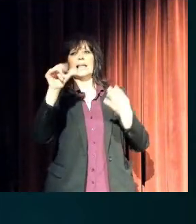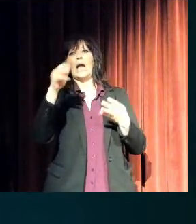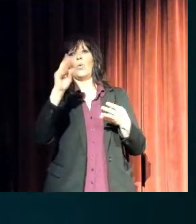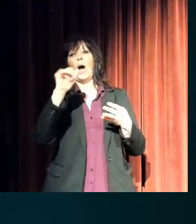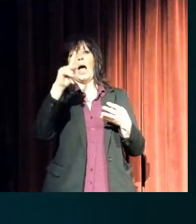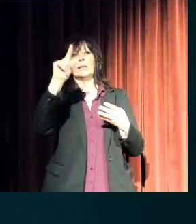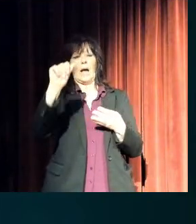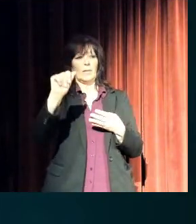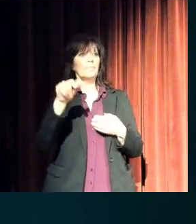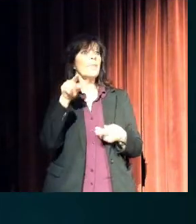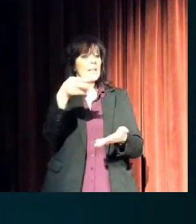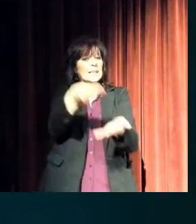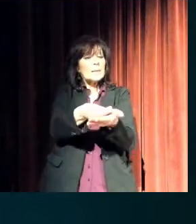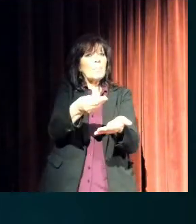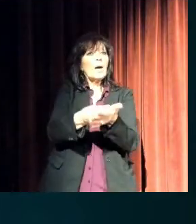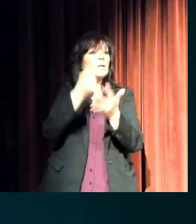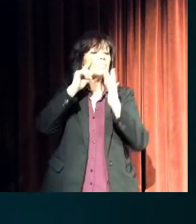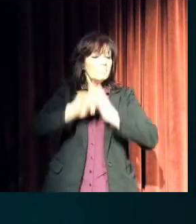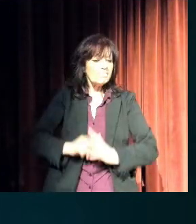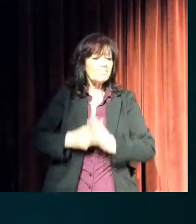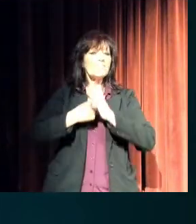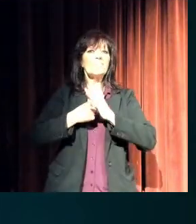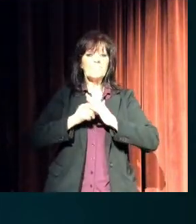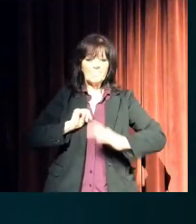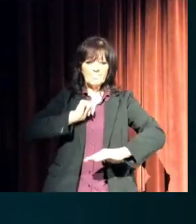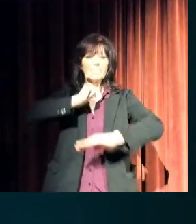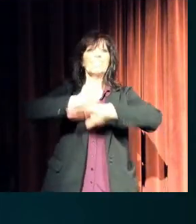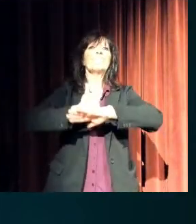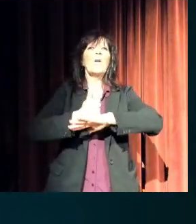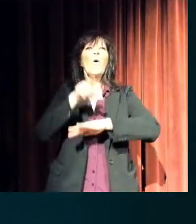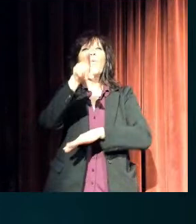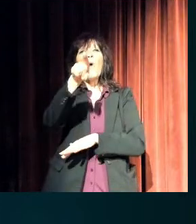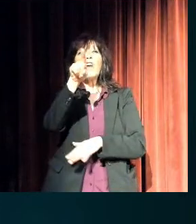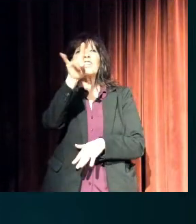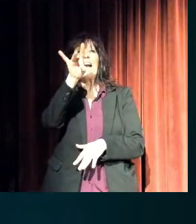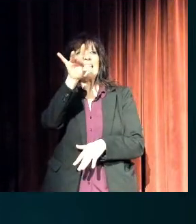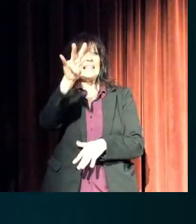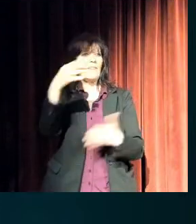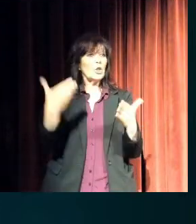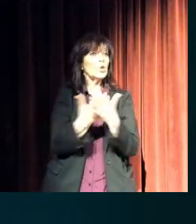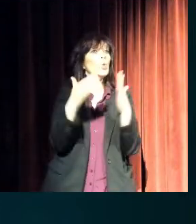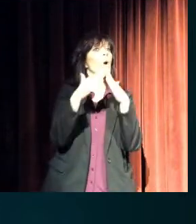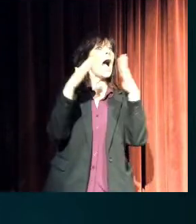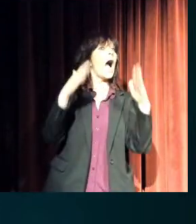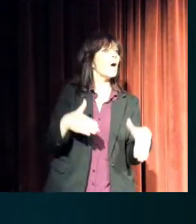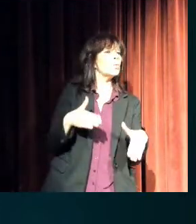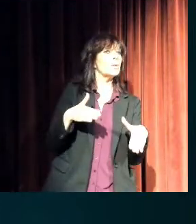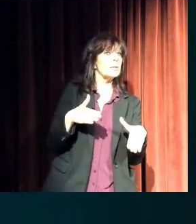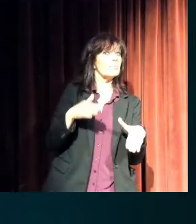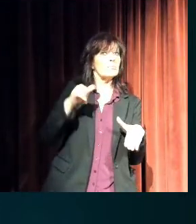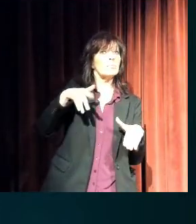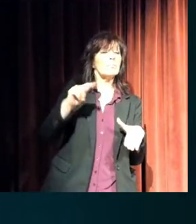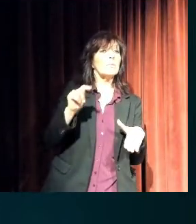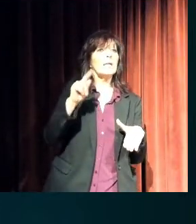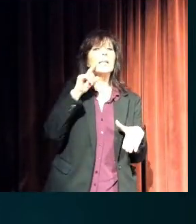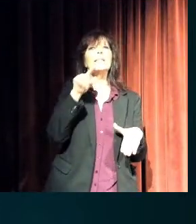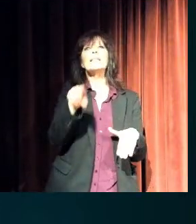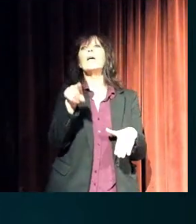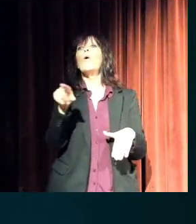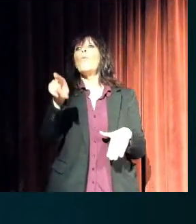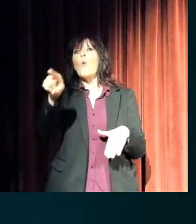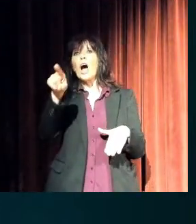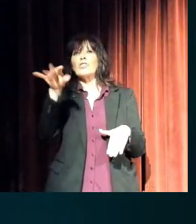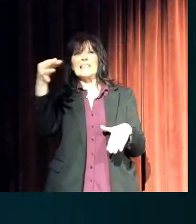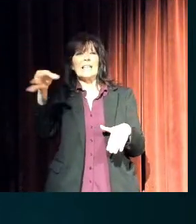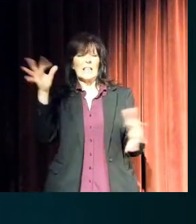These funds will stimulate the construction of 187 new housing units and rehabilitate 119